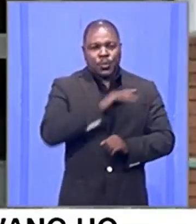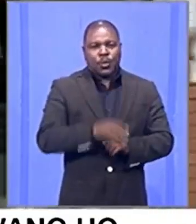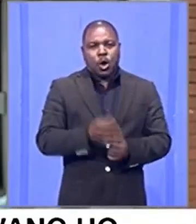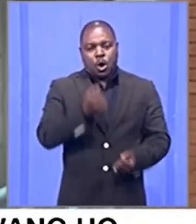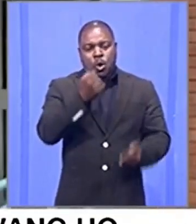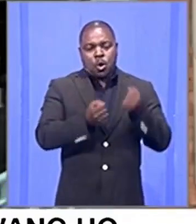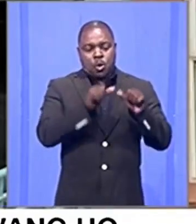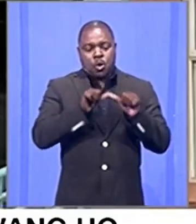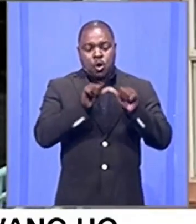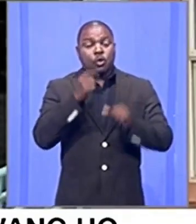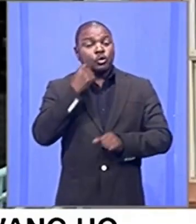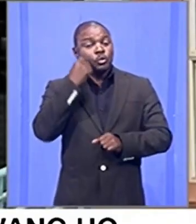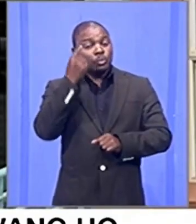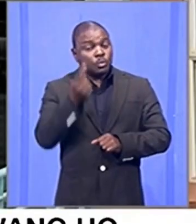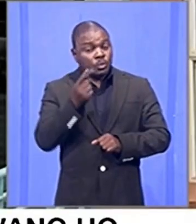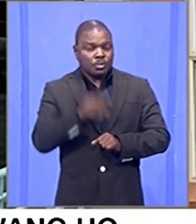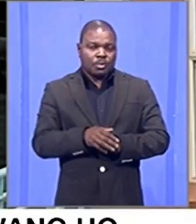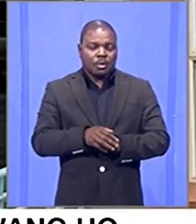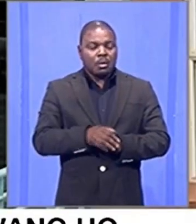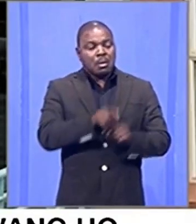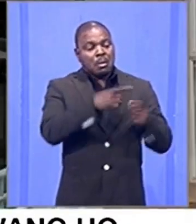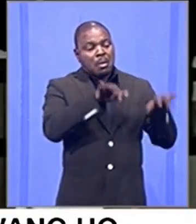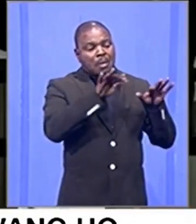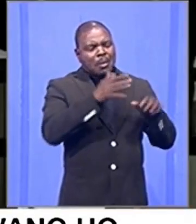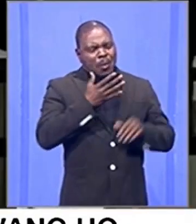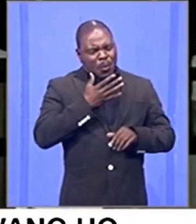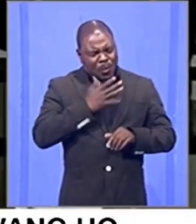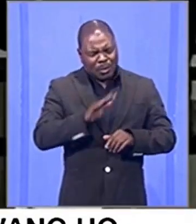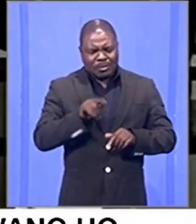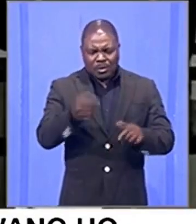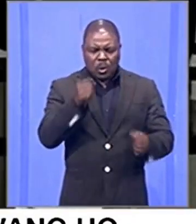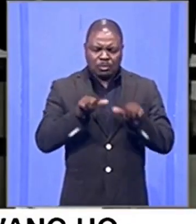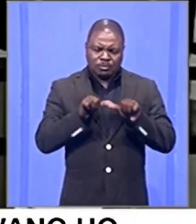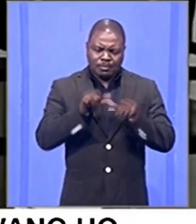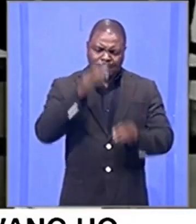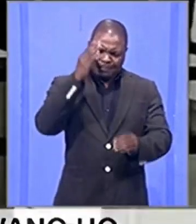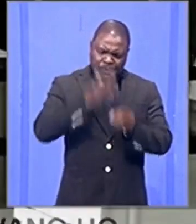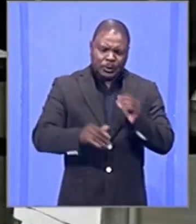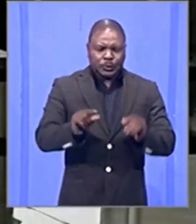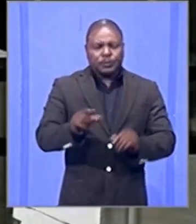tswela pele hosane, mahlatsipa a labalabela hore e potlakiswe le ho fihlela tharollo.